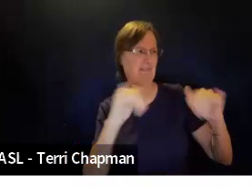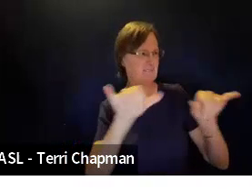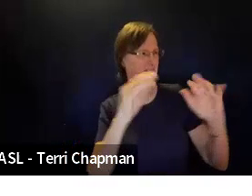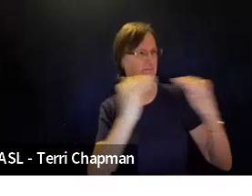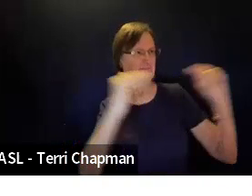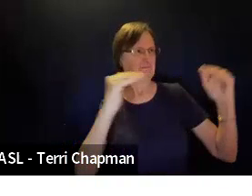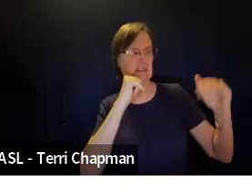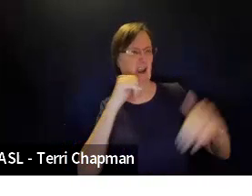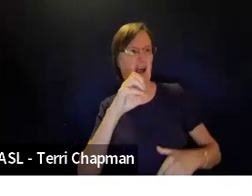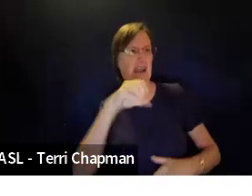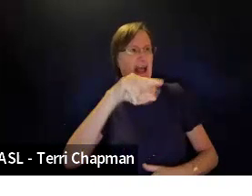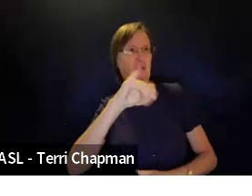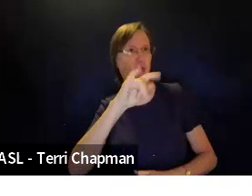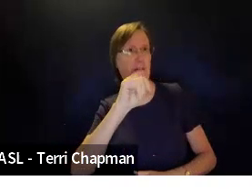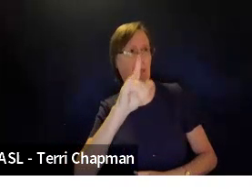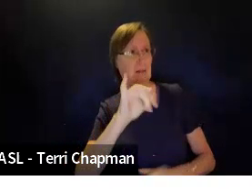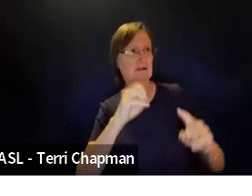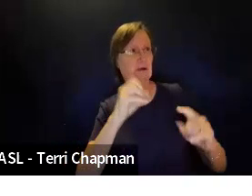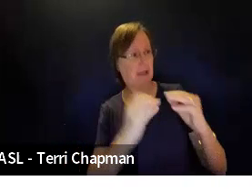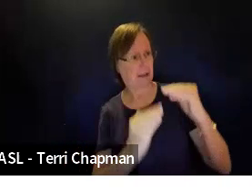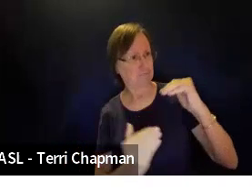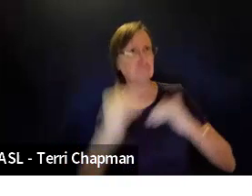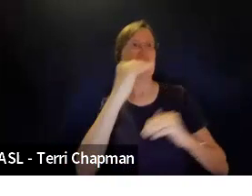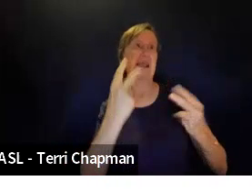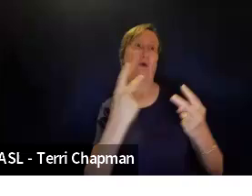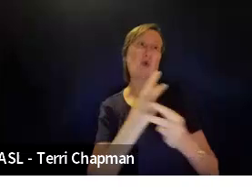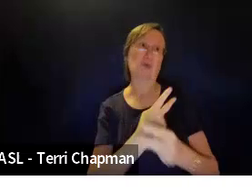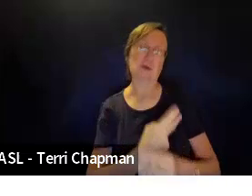the underlying public policy